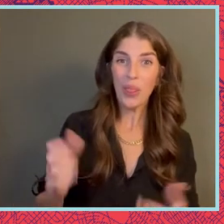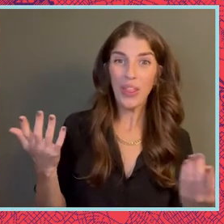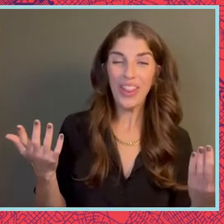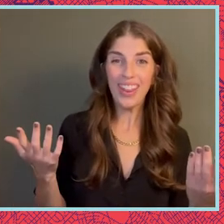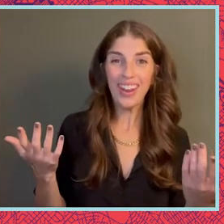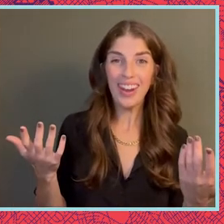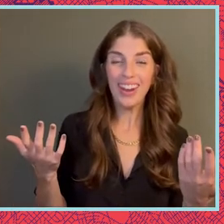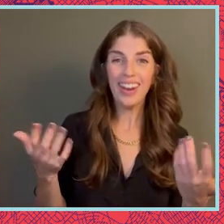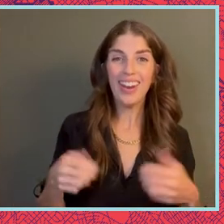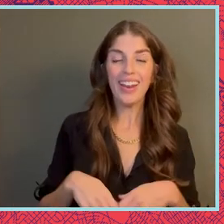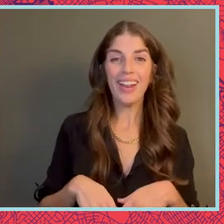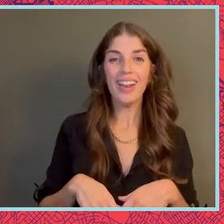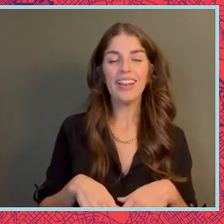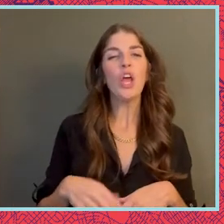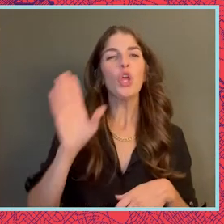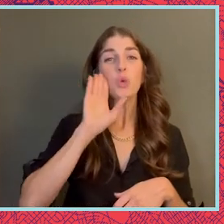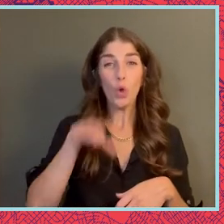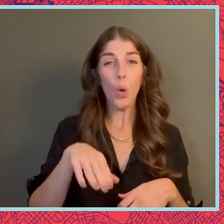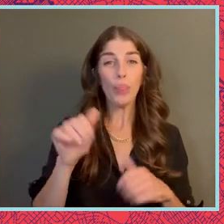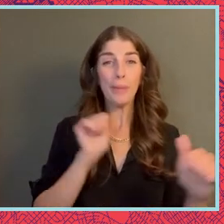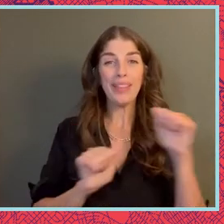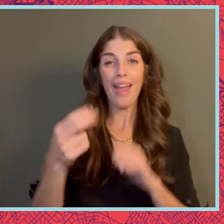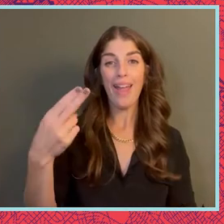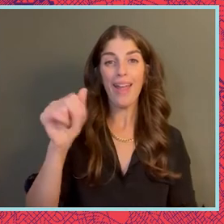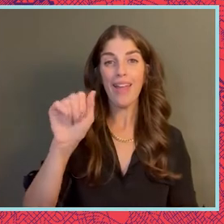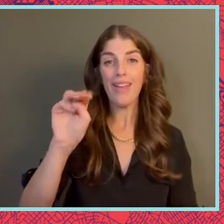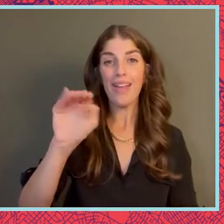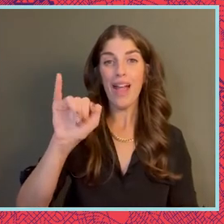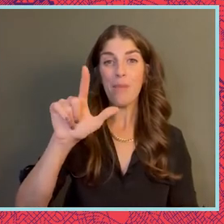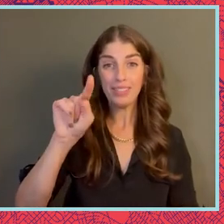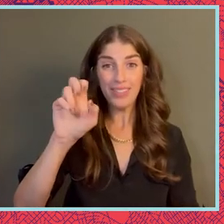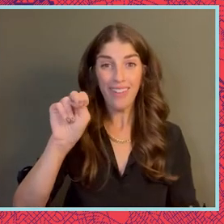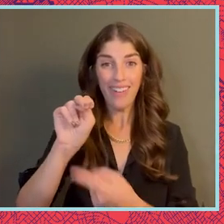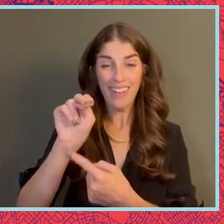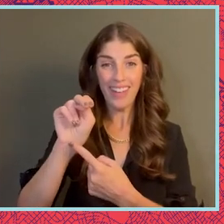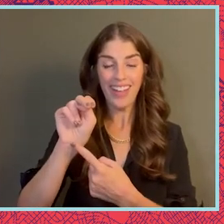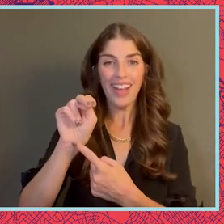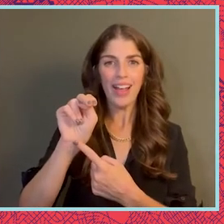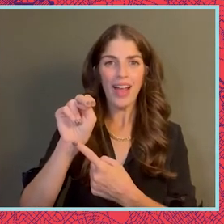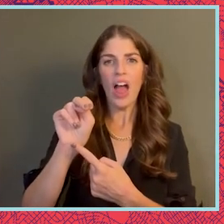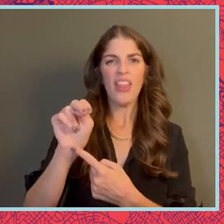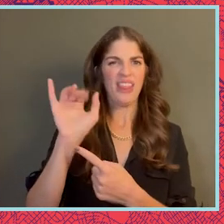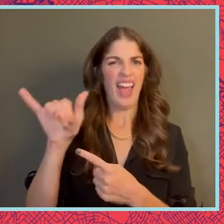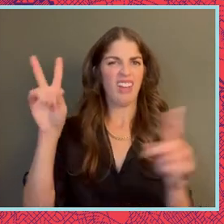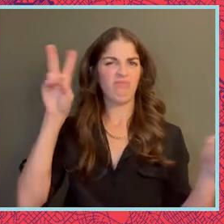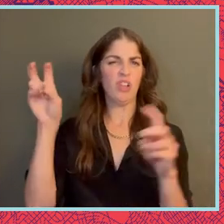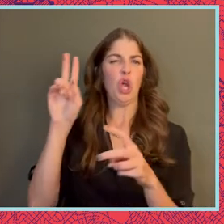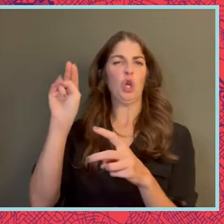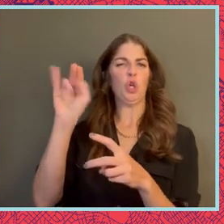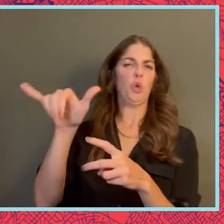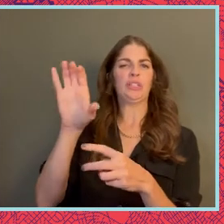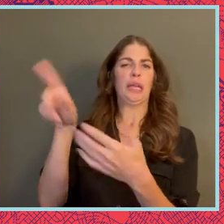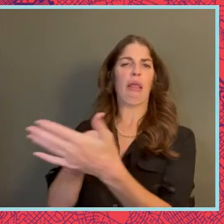Confederacy, that somehow, you know, you saw in the movie in the play Hamilton, you know, that somehow New York is bad,